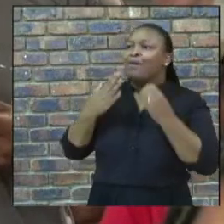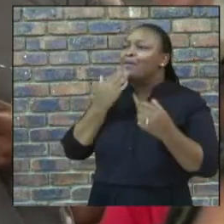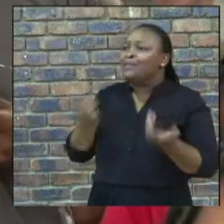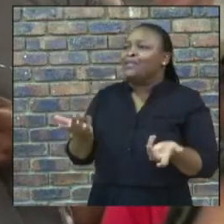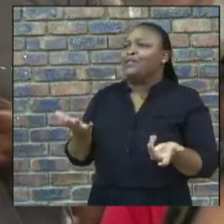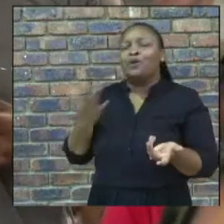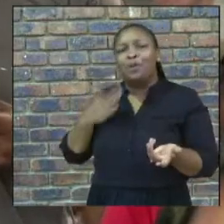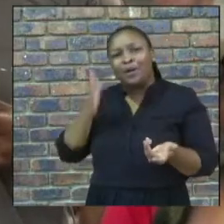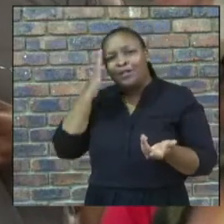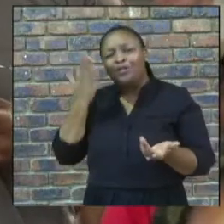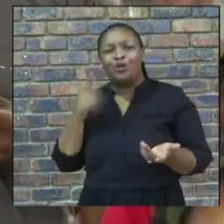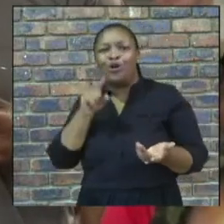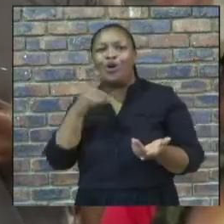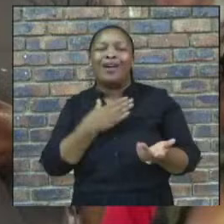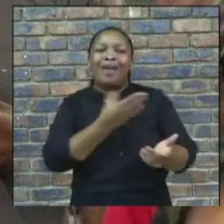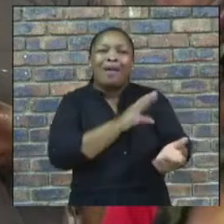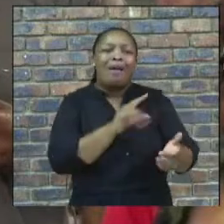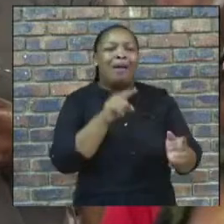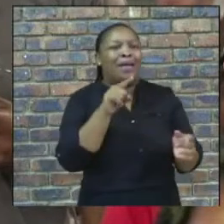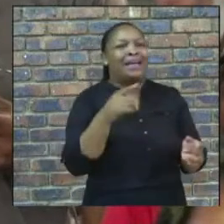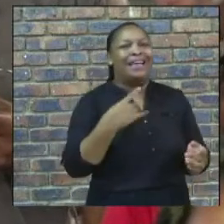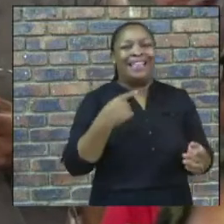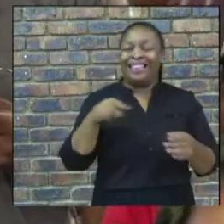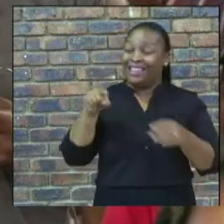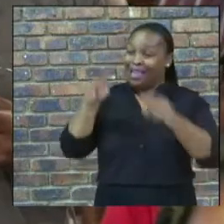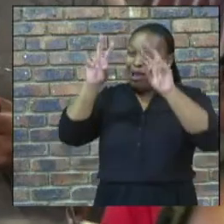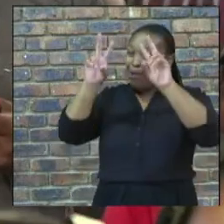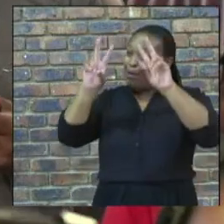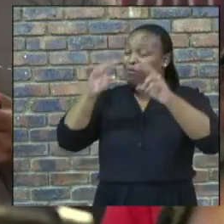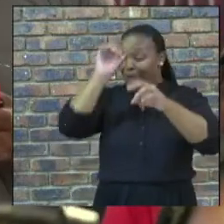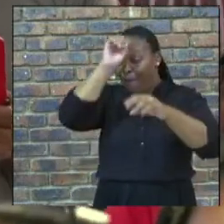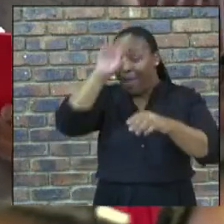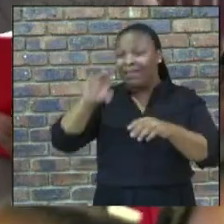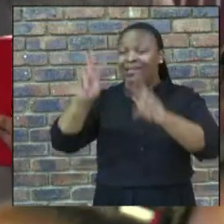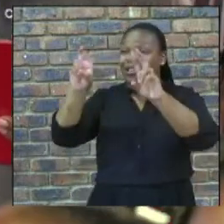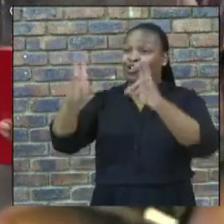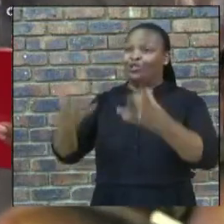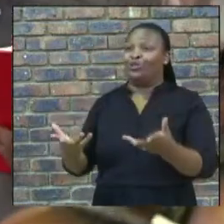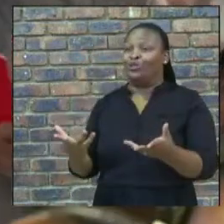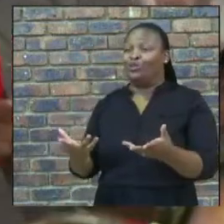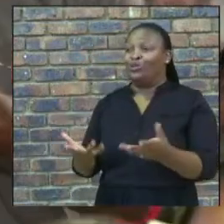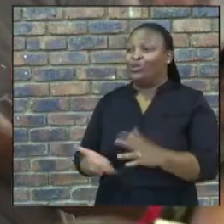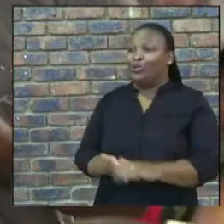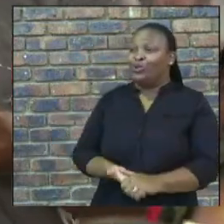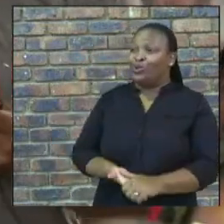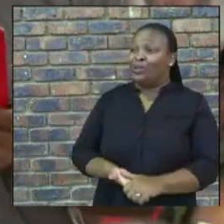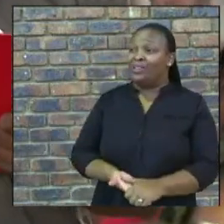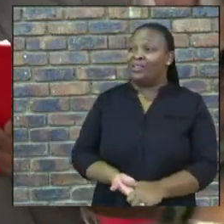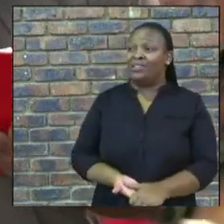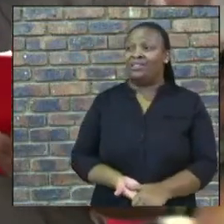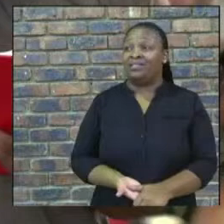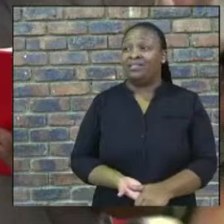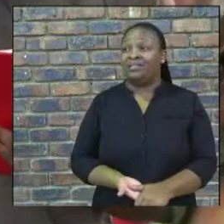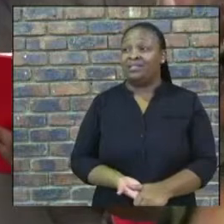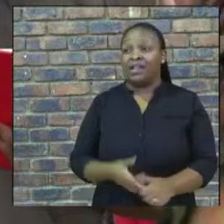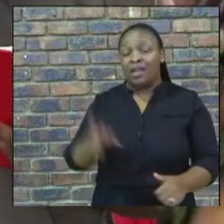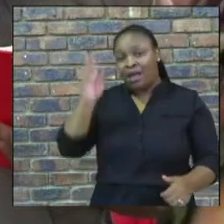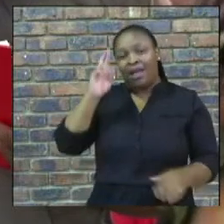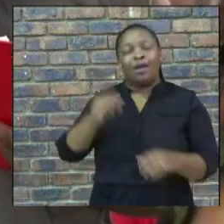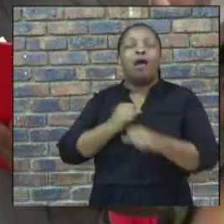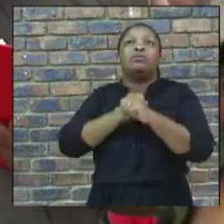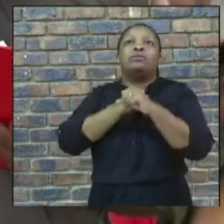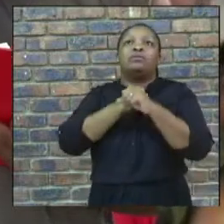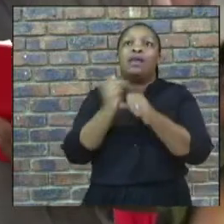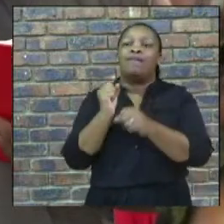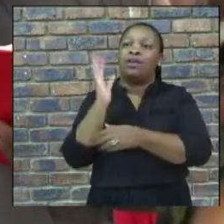even empowered galama mining issues ayenzakala khona. So what we are requesting, because it has never been touched in Indaba